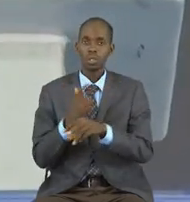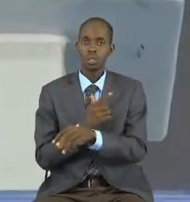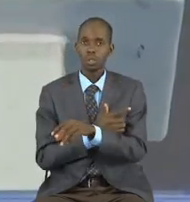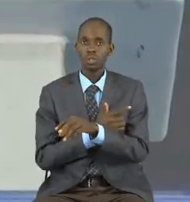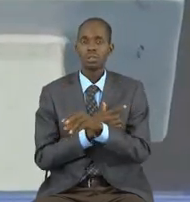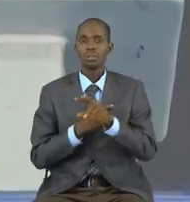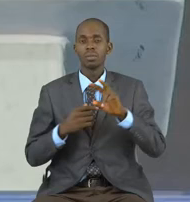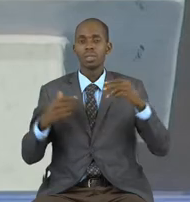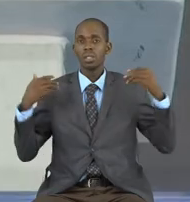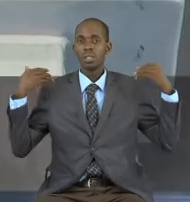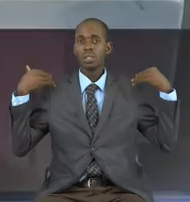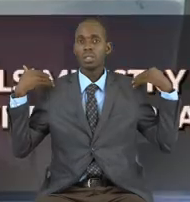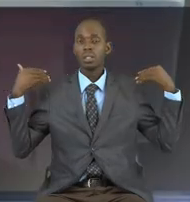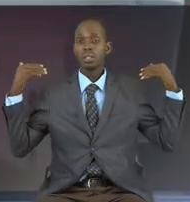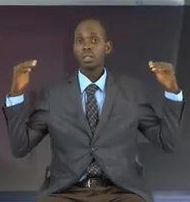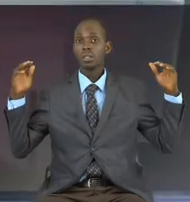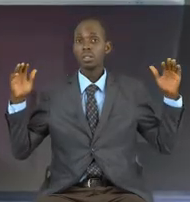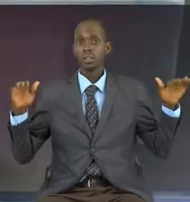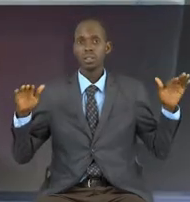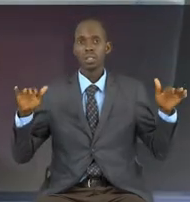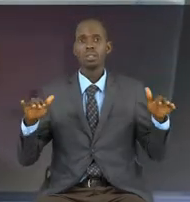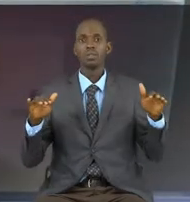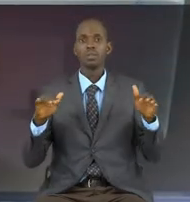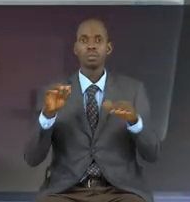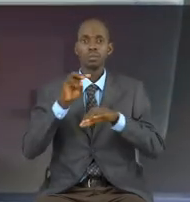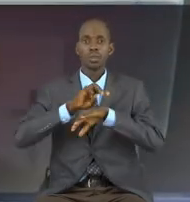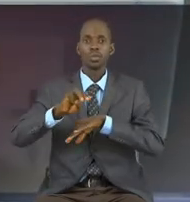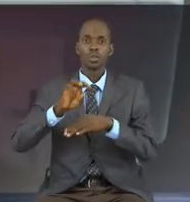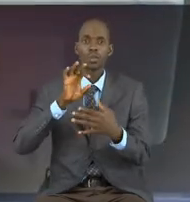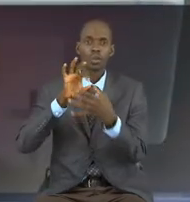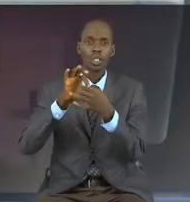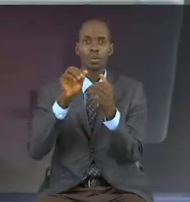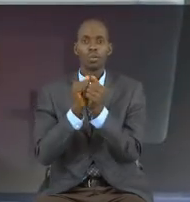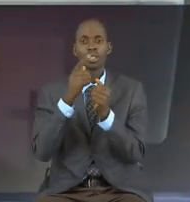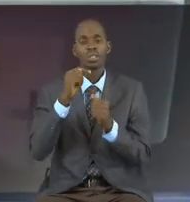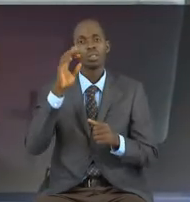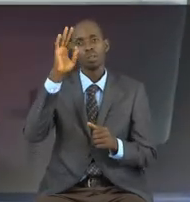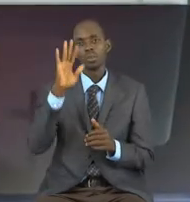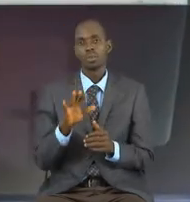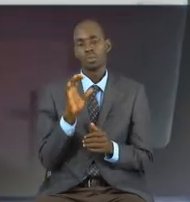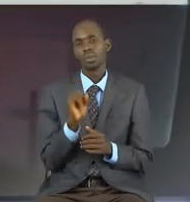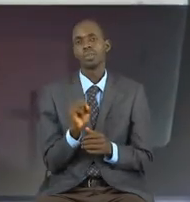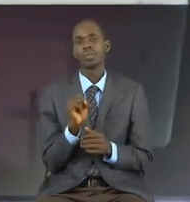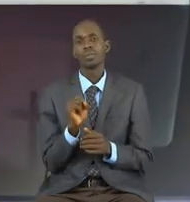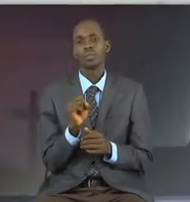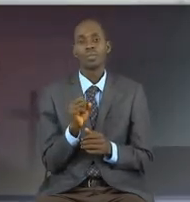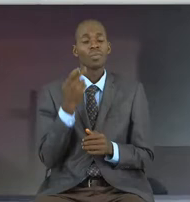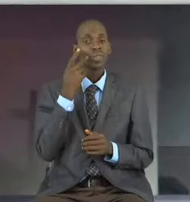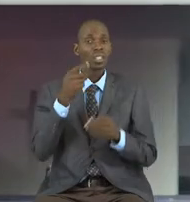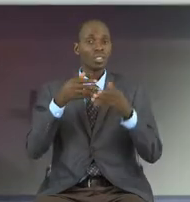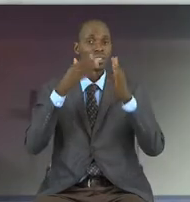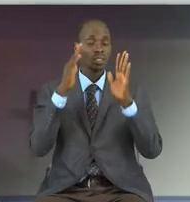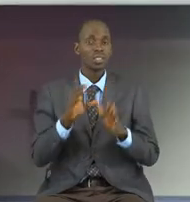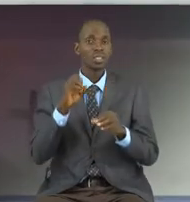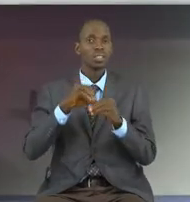ministry connected with the preachers. You know, the leaders in the early